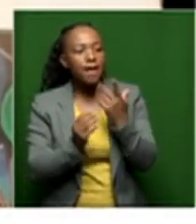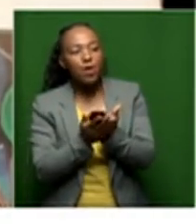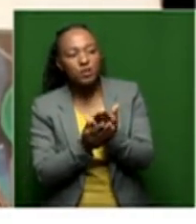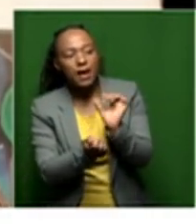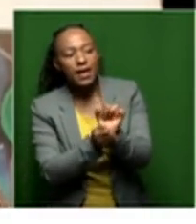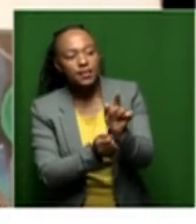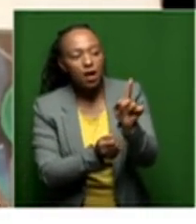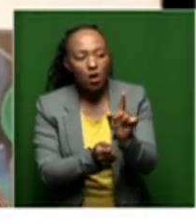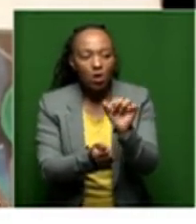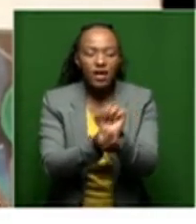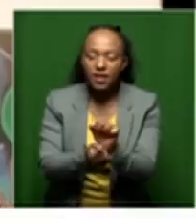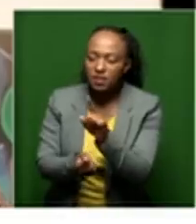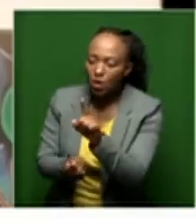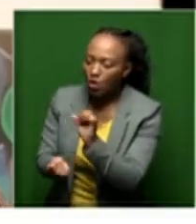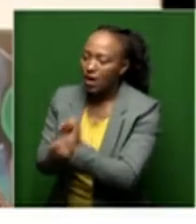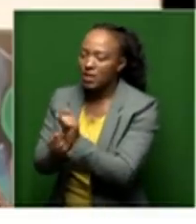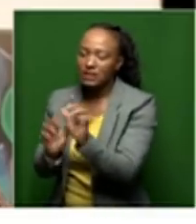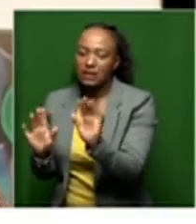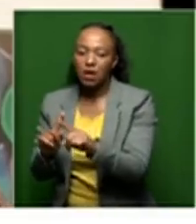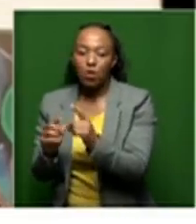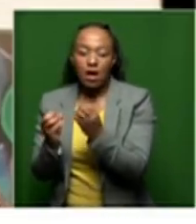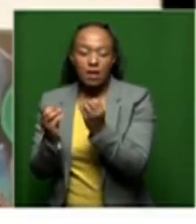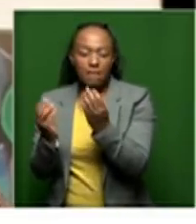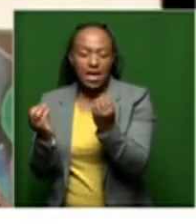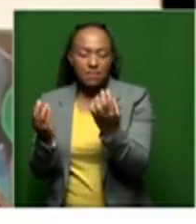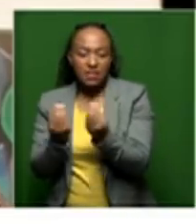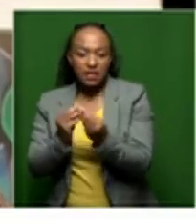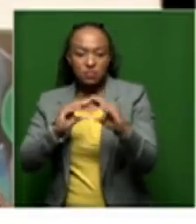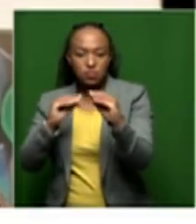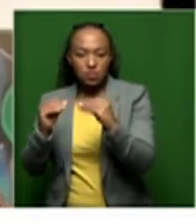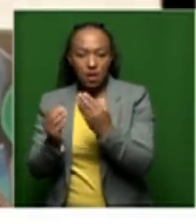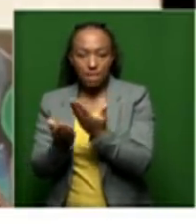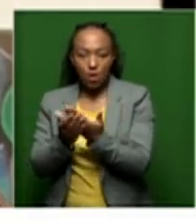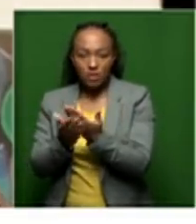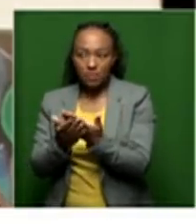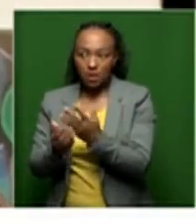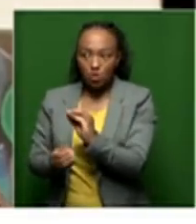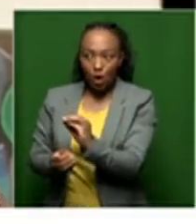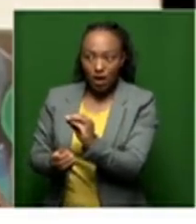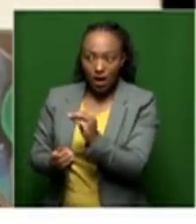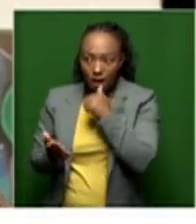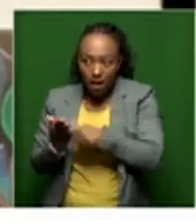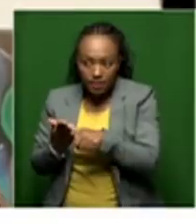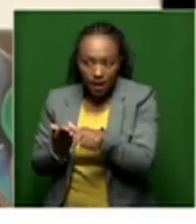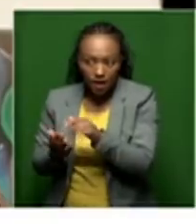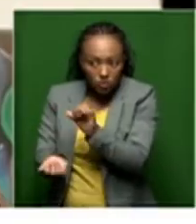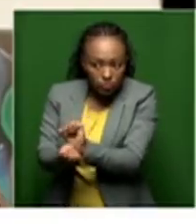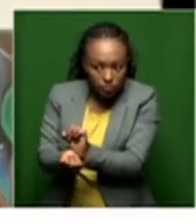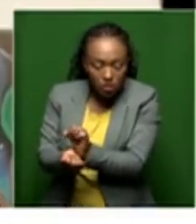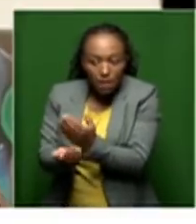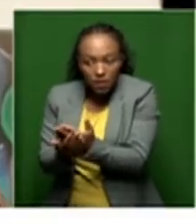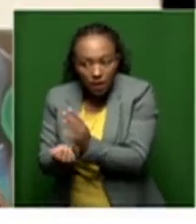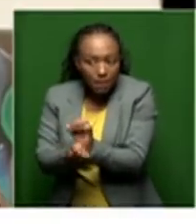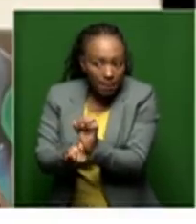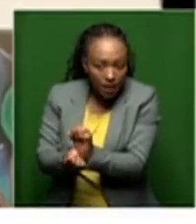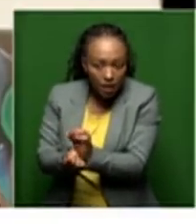with the SG, Ace Magashule, because there is so much around that. Is there a warrant? Isn't there a warrant? Are they about to pounce? Aren't they about to pounce? I mean,